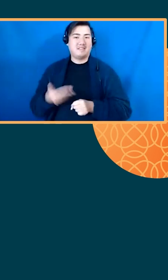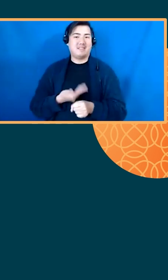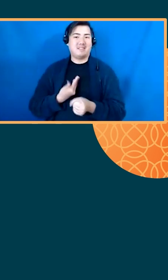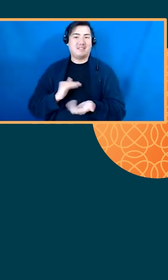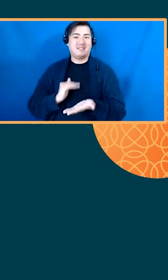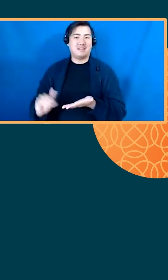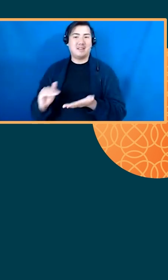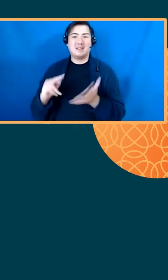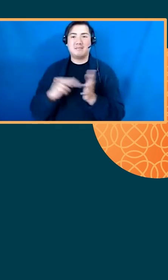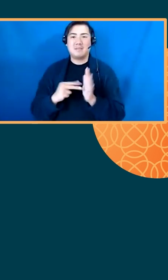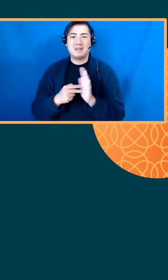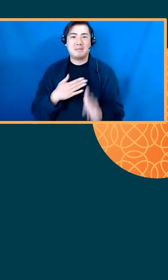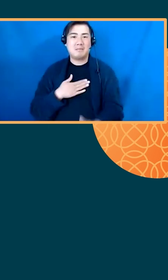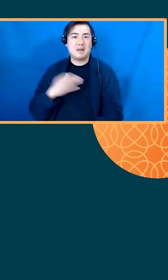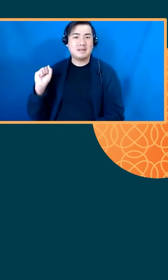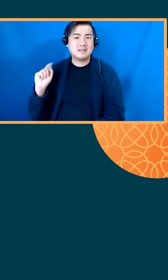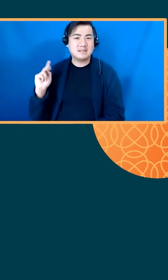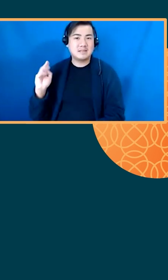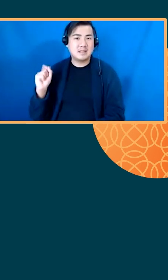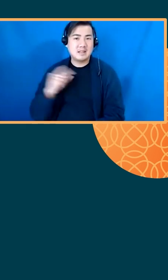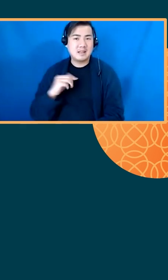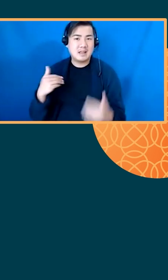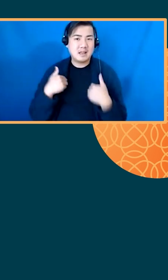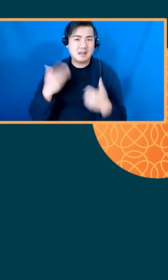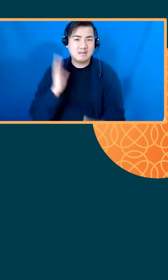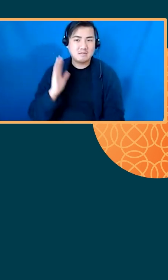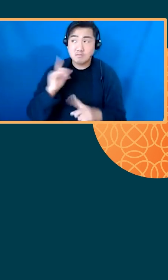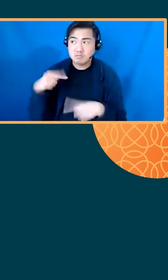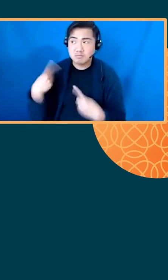any status that I had amassed.